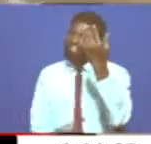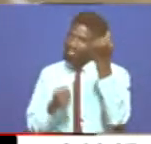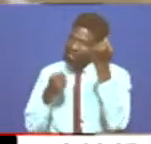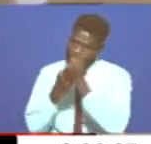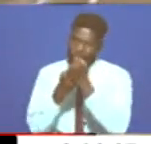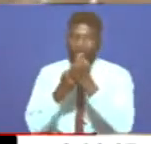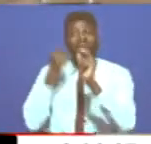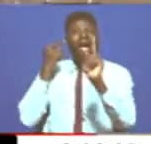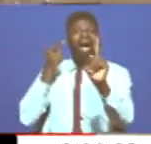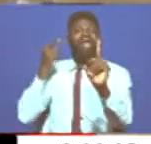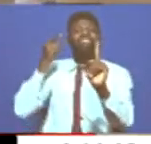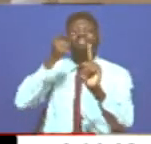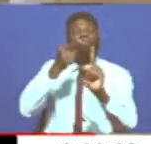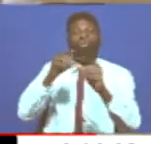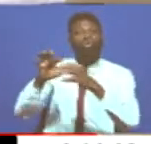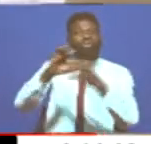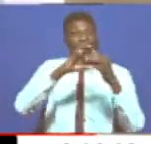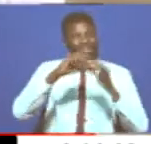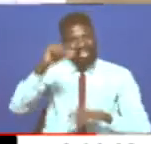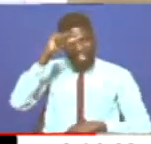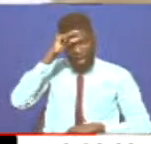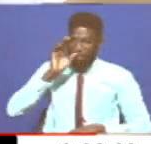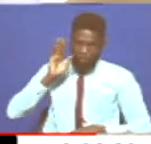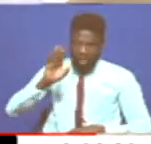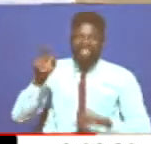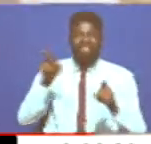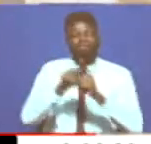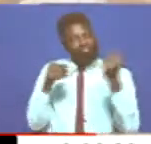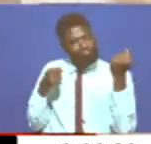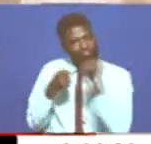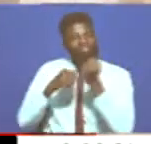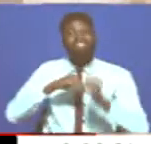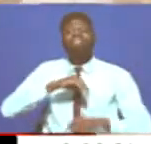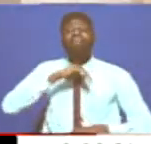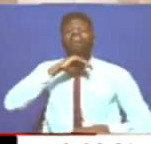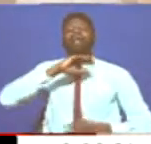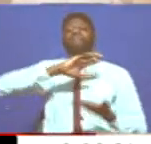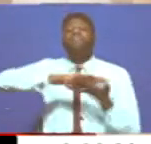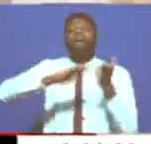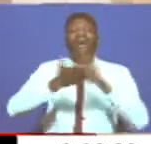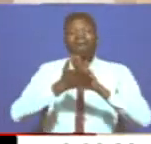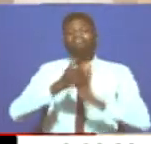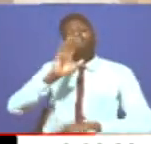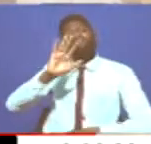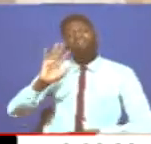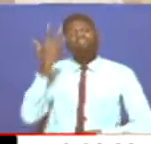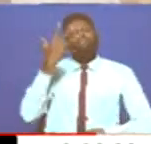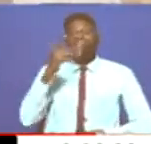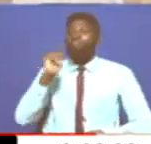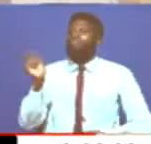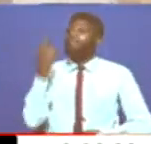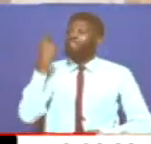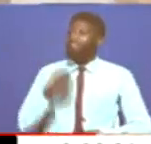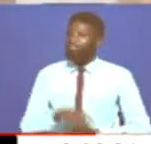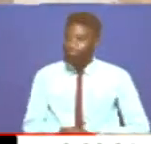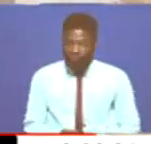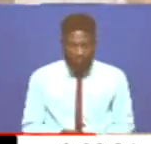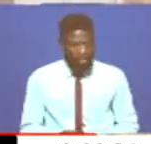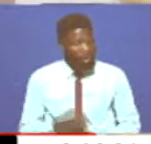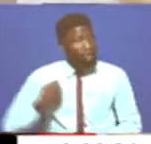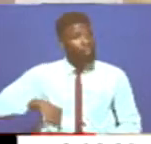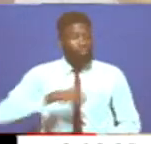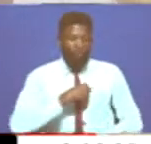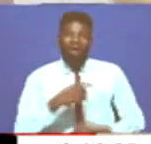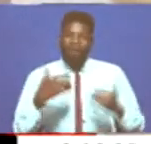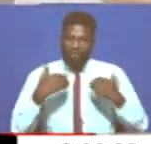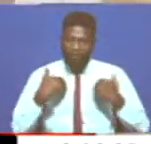mkono na wameunga Raila Amolo Odinga kuwa rais wa tano. tuko na senators